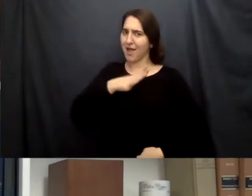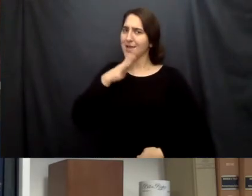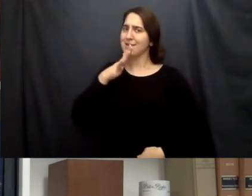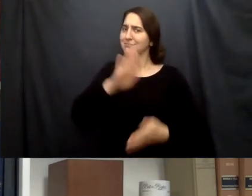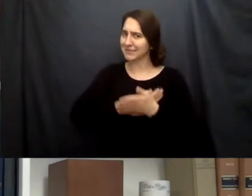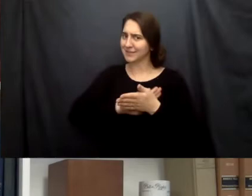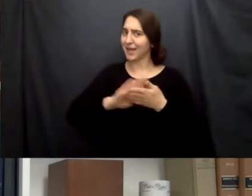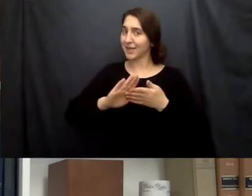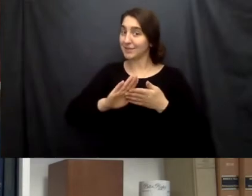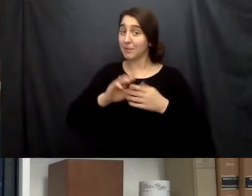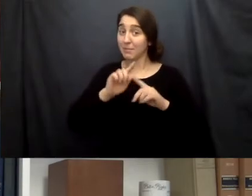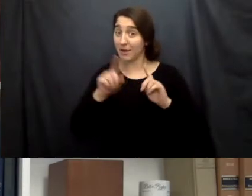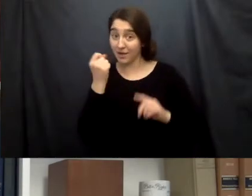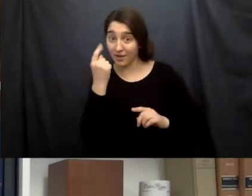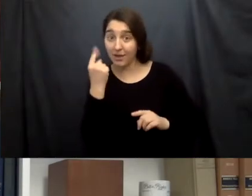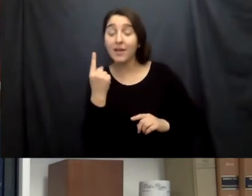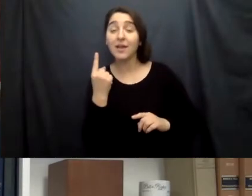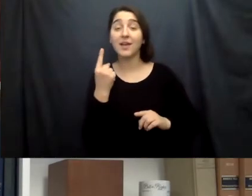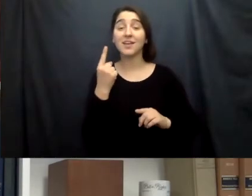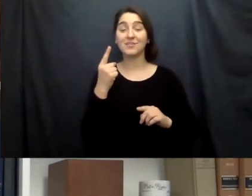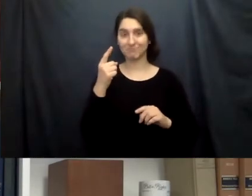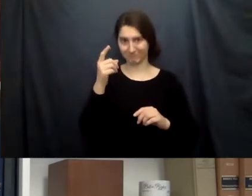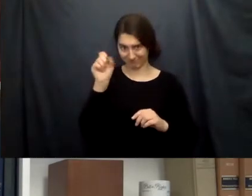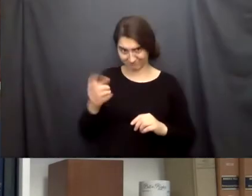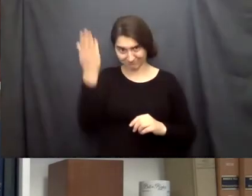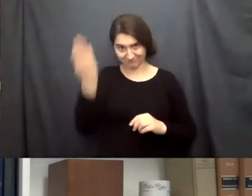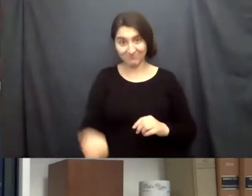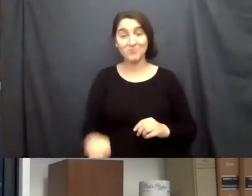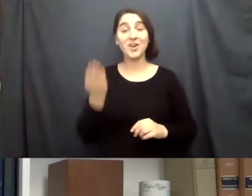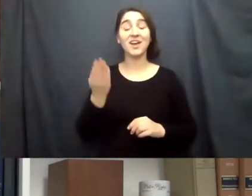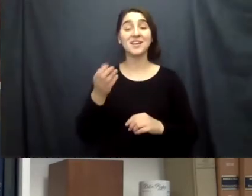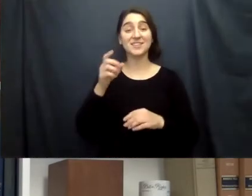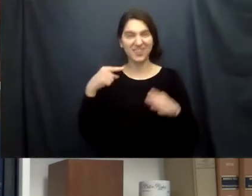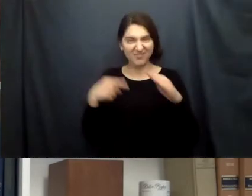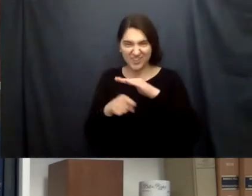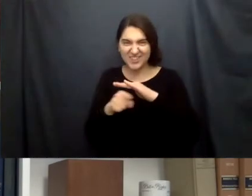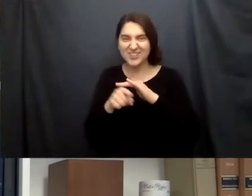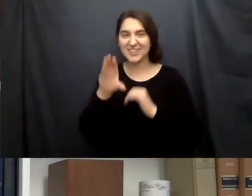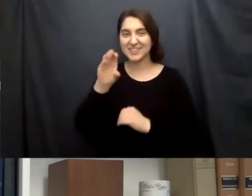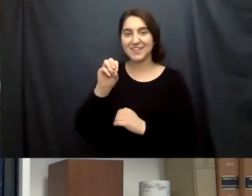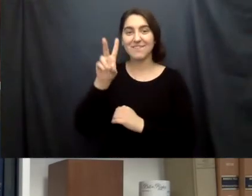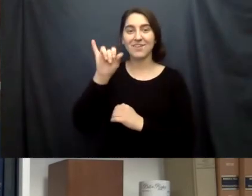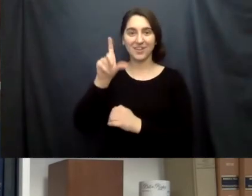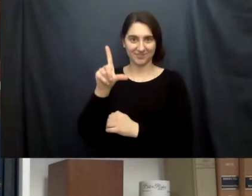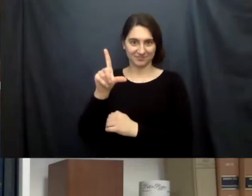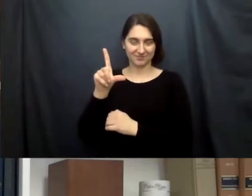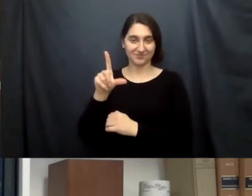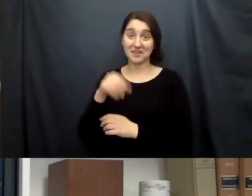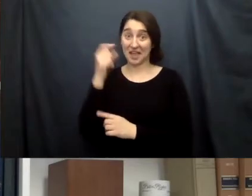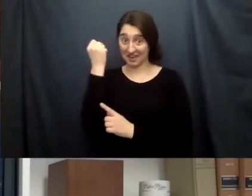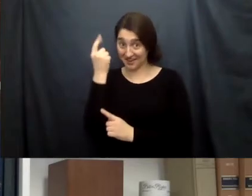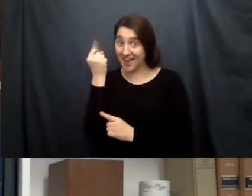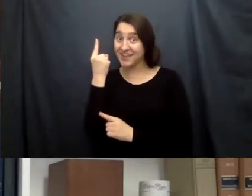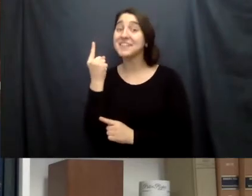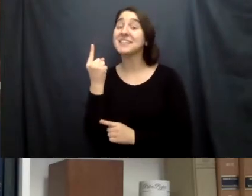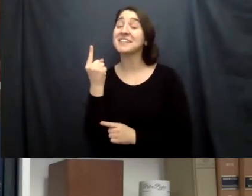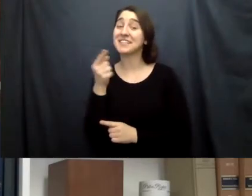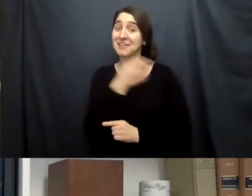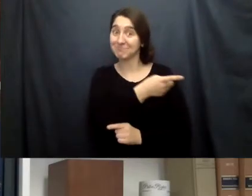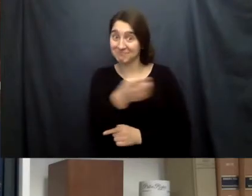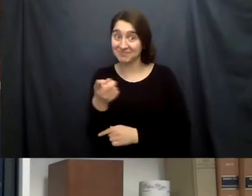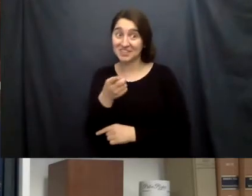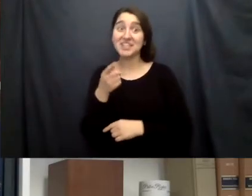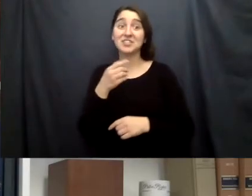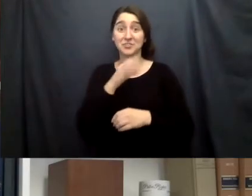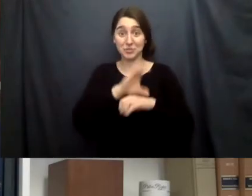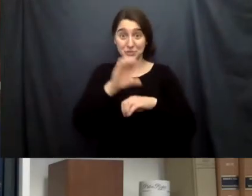ever call polite or nice, but he was adventurously civil. Now, I certainly